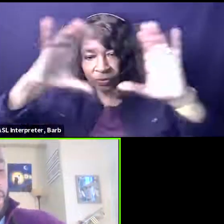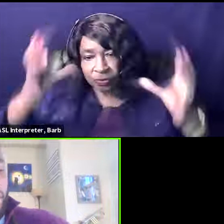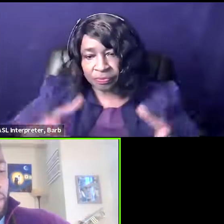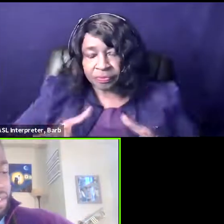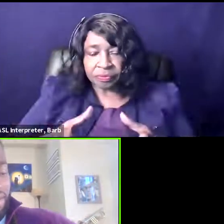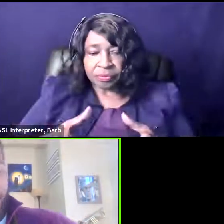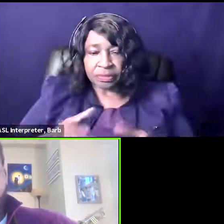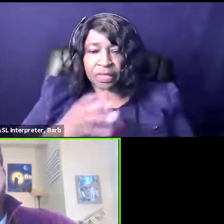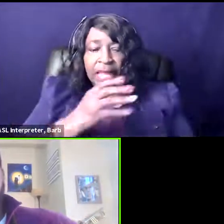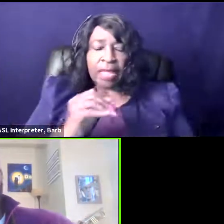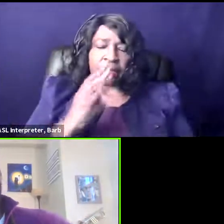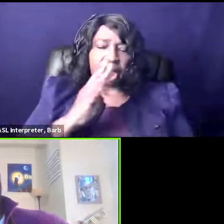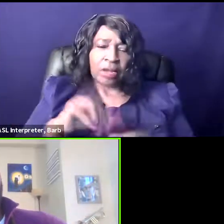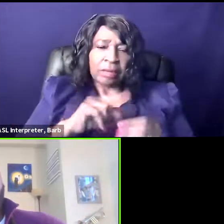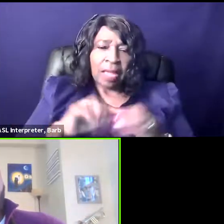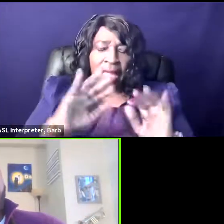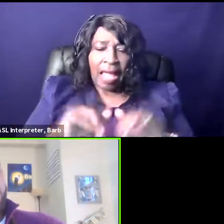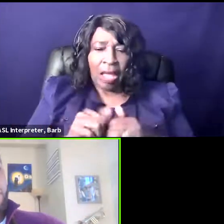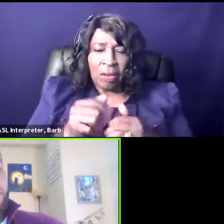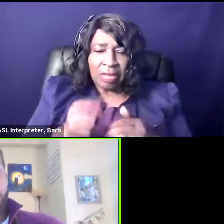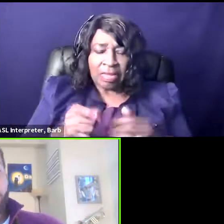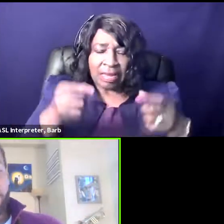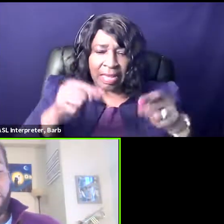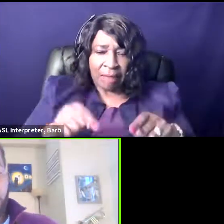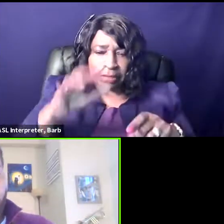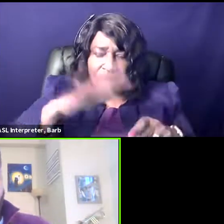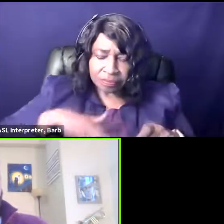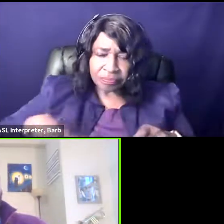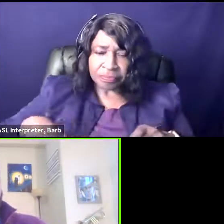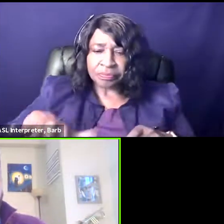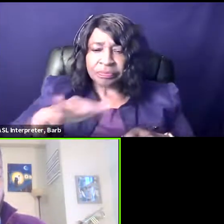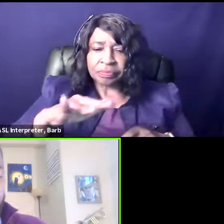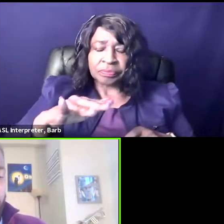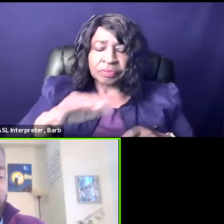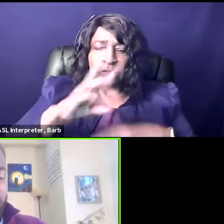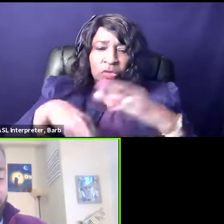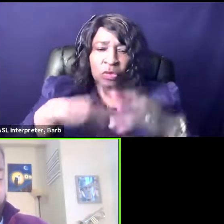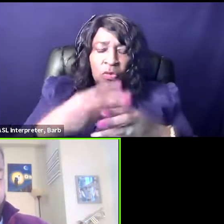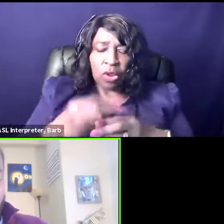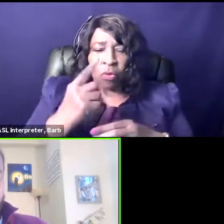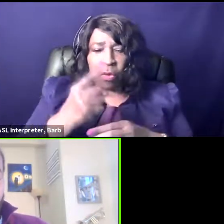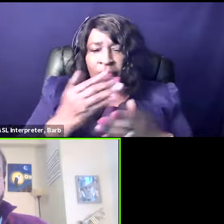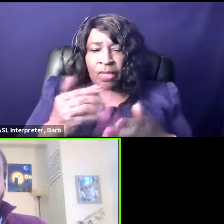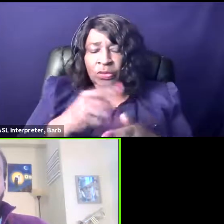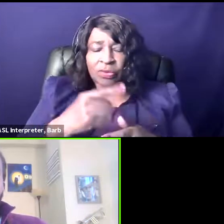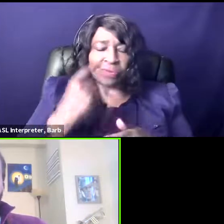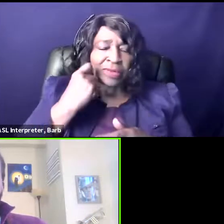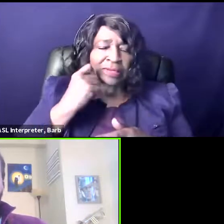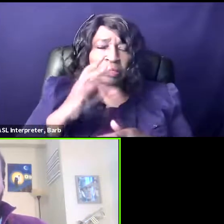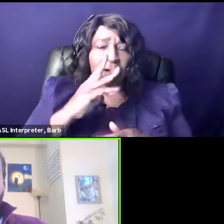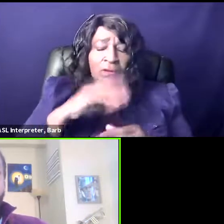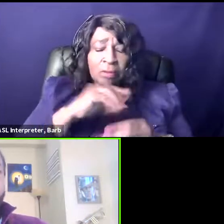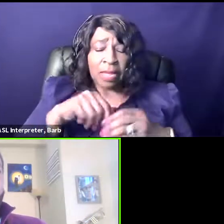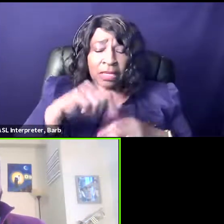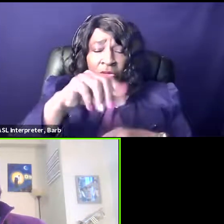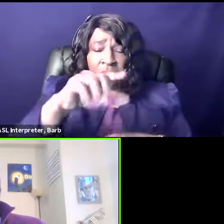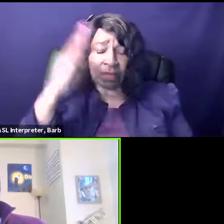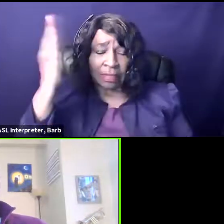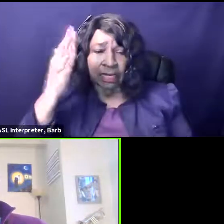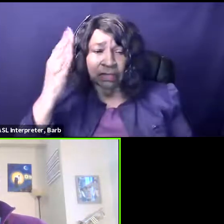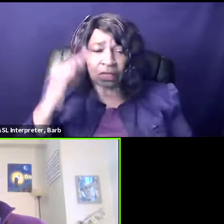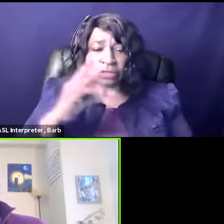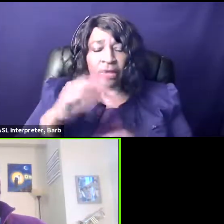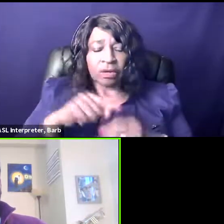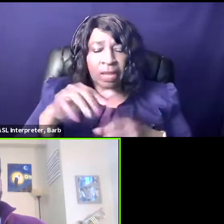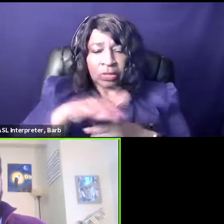and speaking about just how it plays out across geography, one of the parts that you talked about in your recent lecture talked about just the